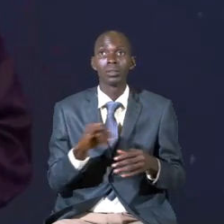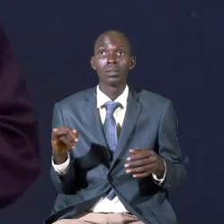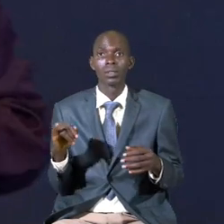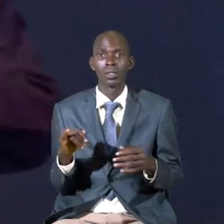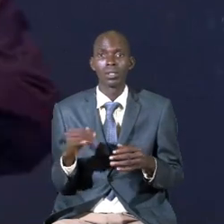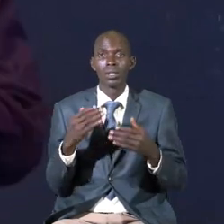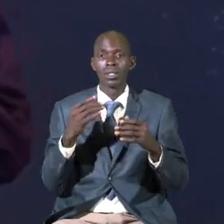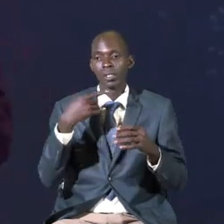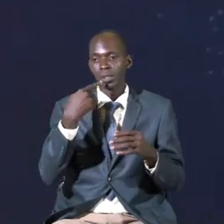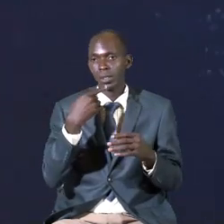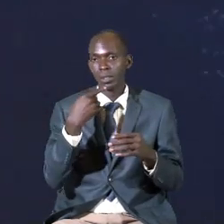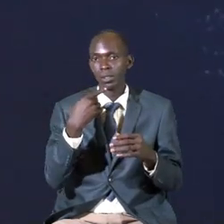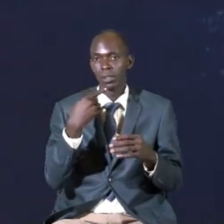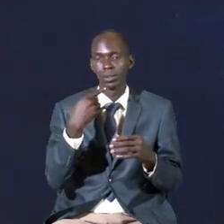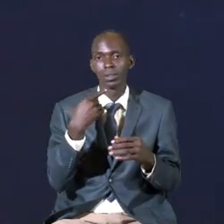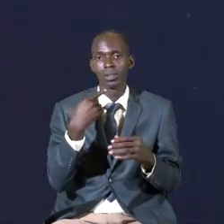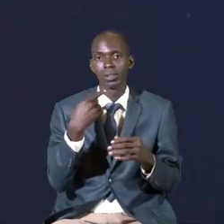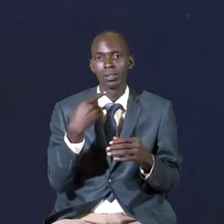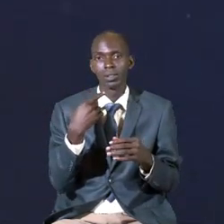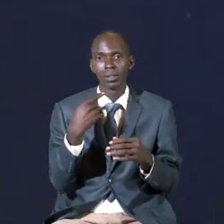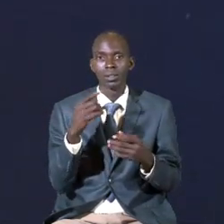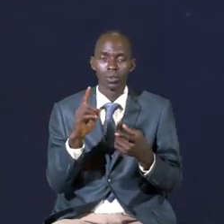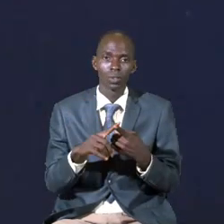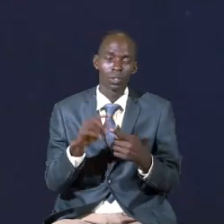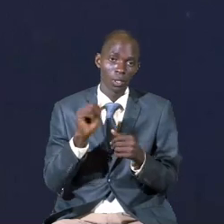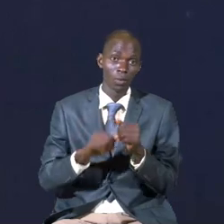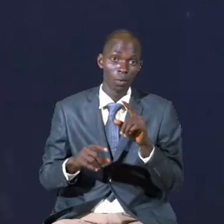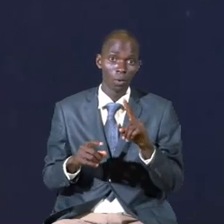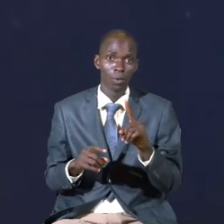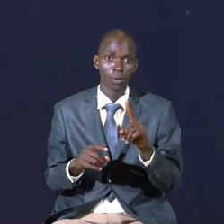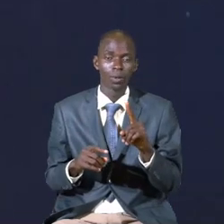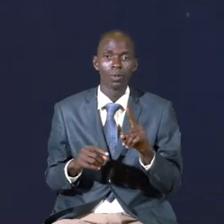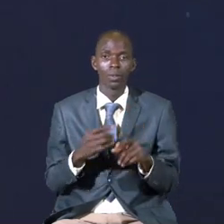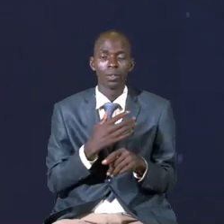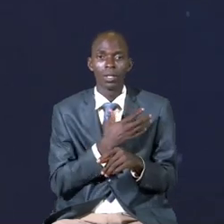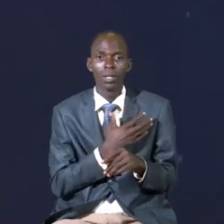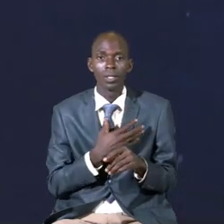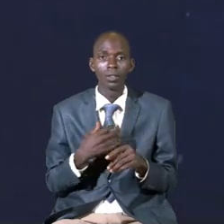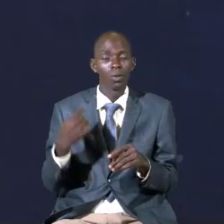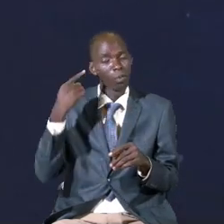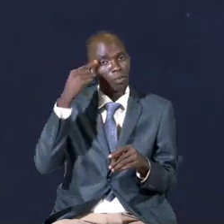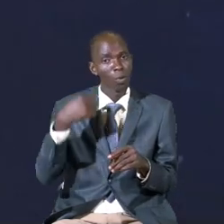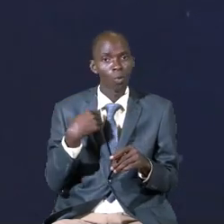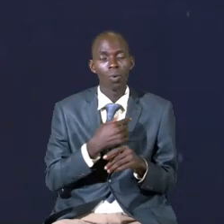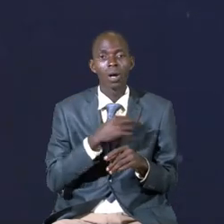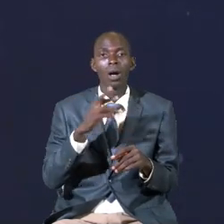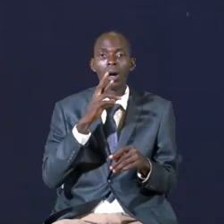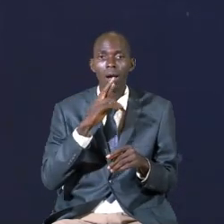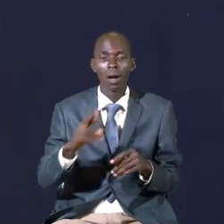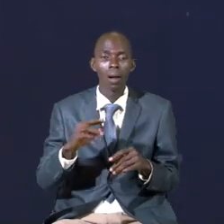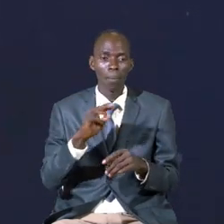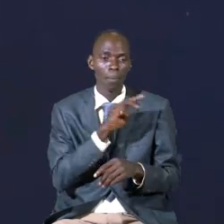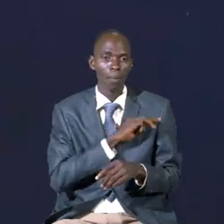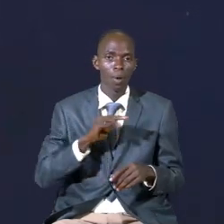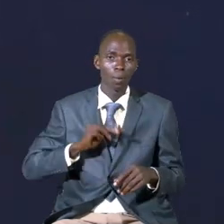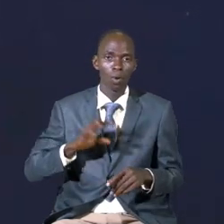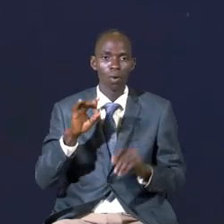man truth with his nibble for we are members one of another verse